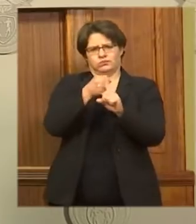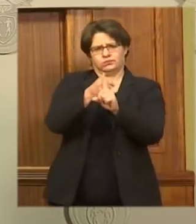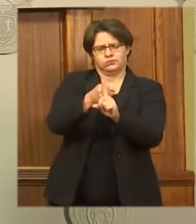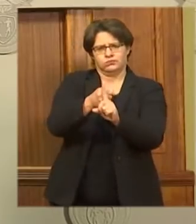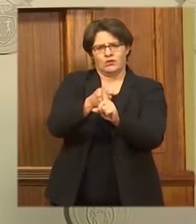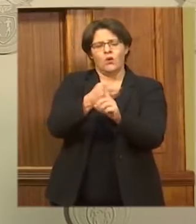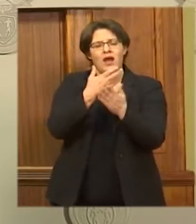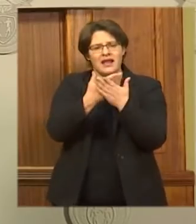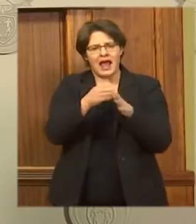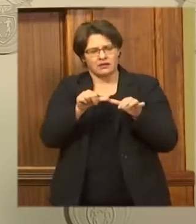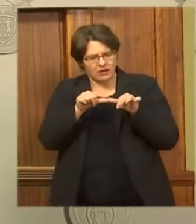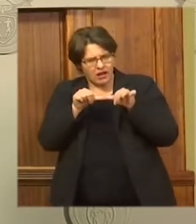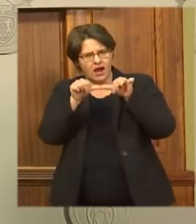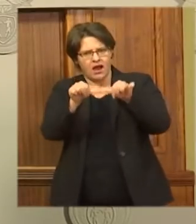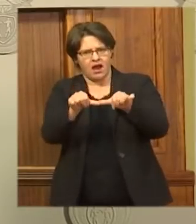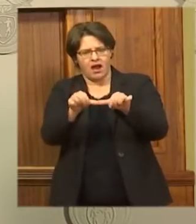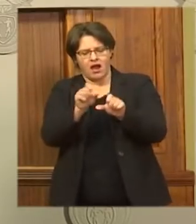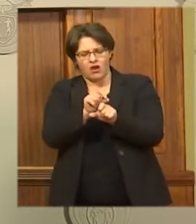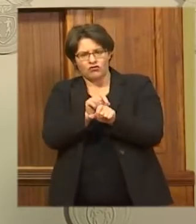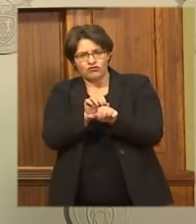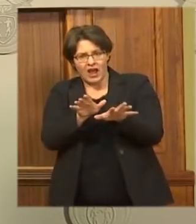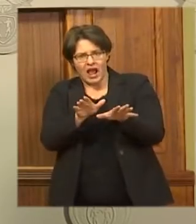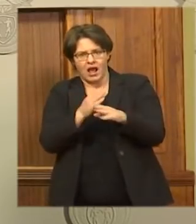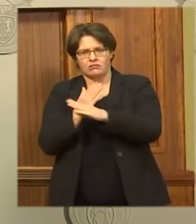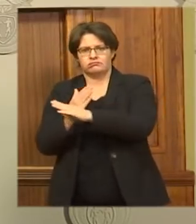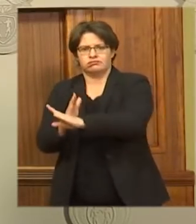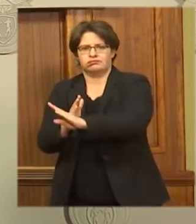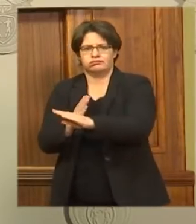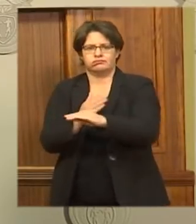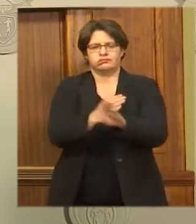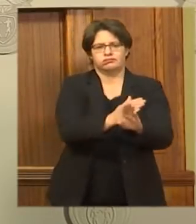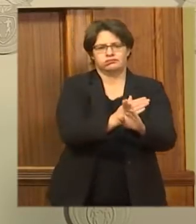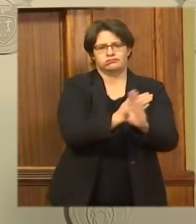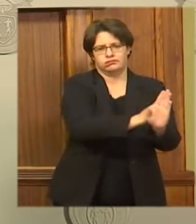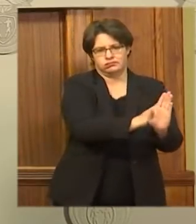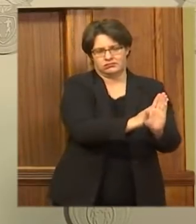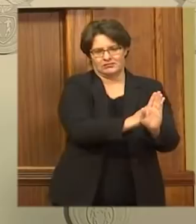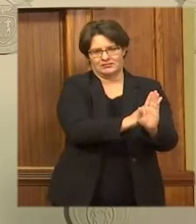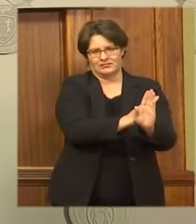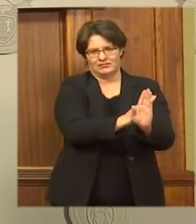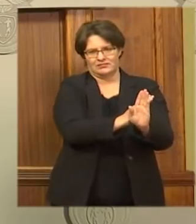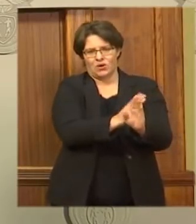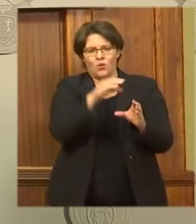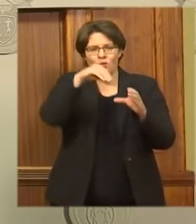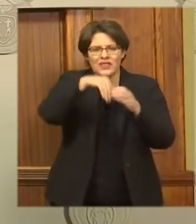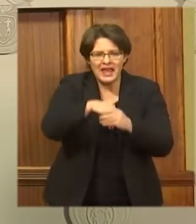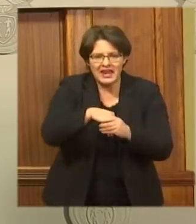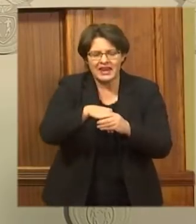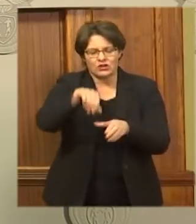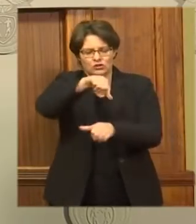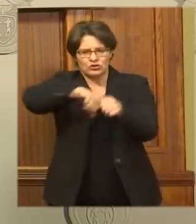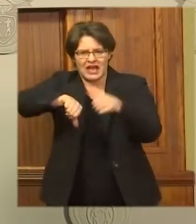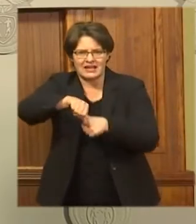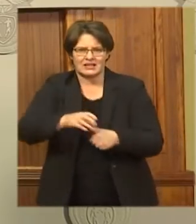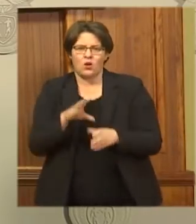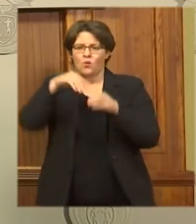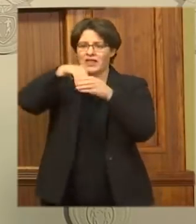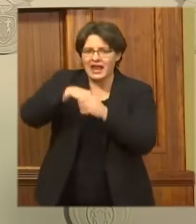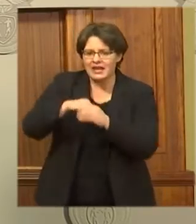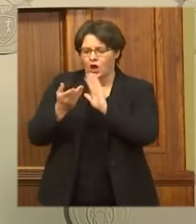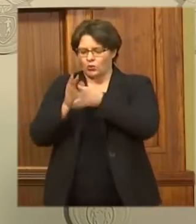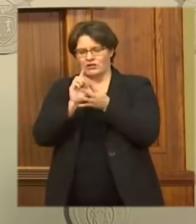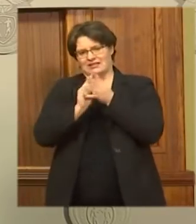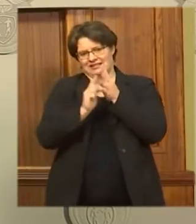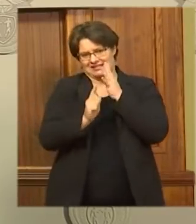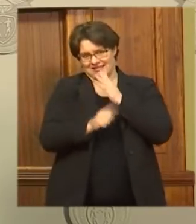can continue to delay the rate of infection across society in our communities.